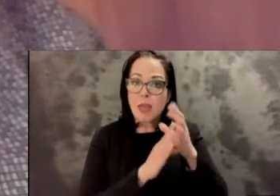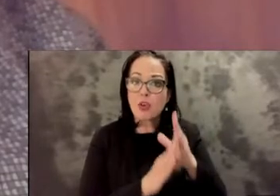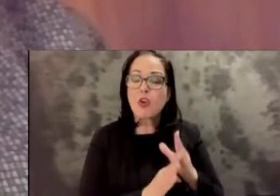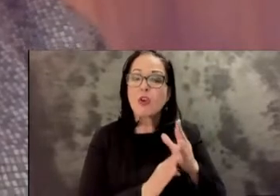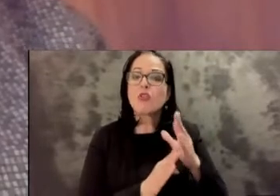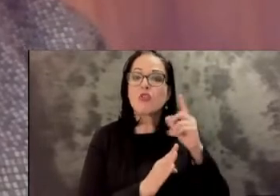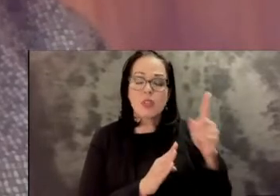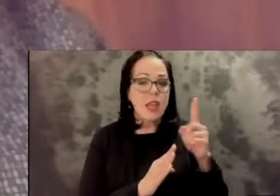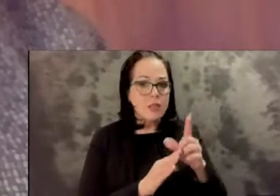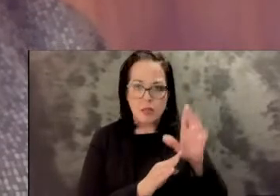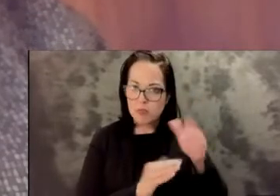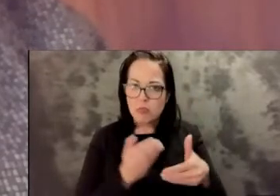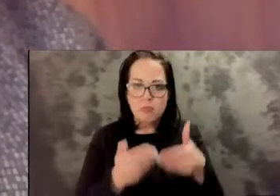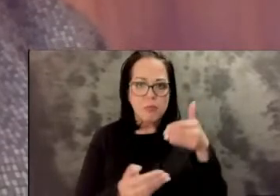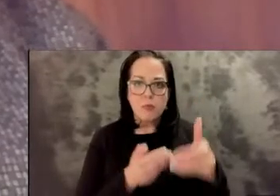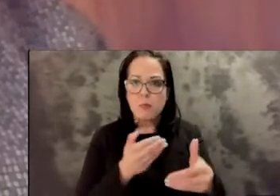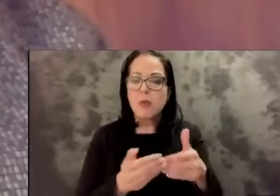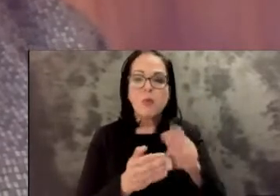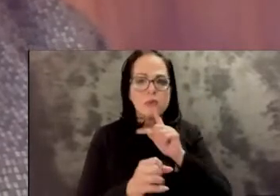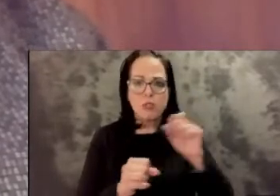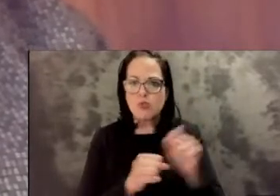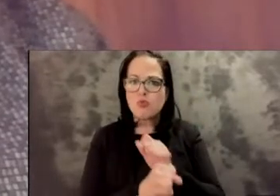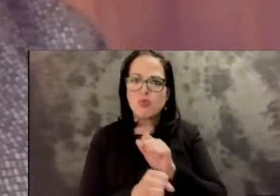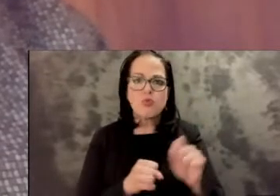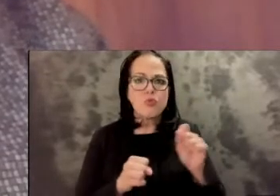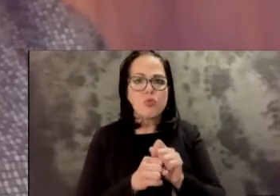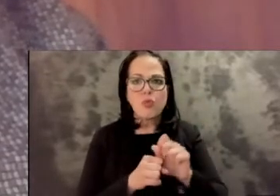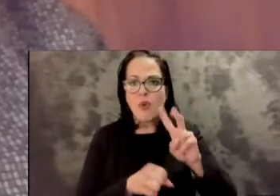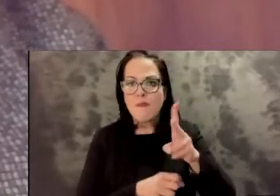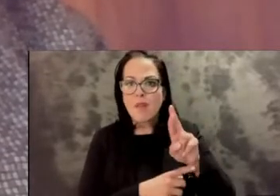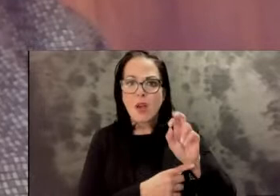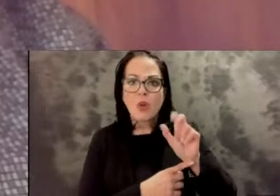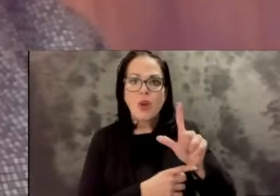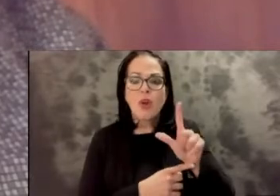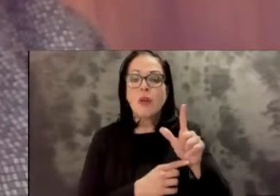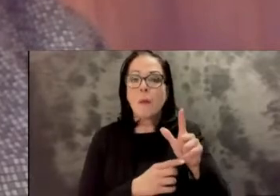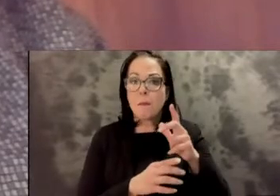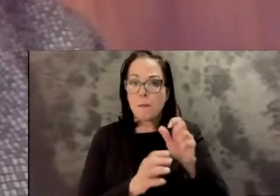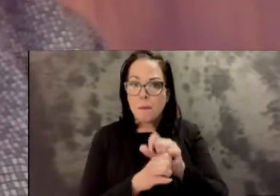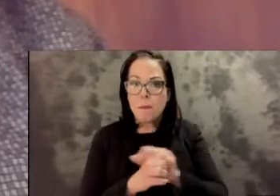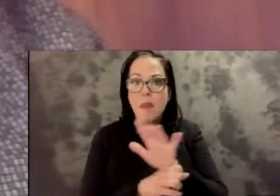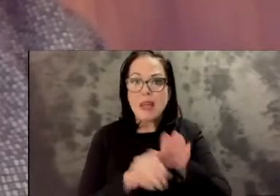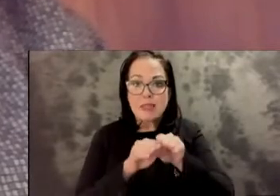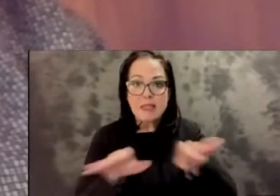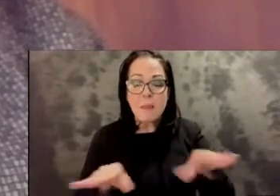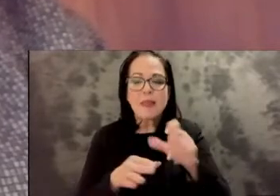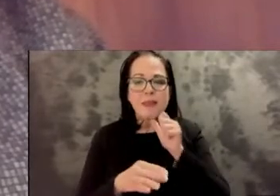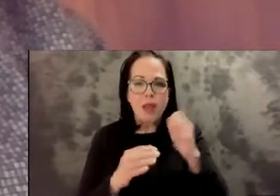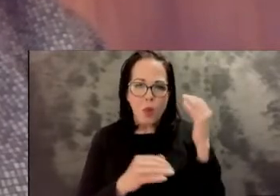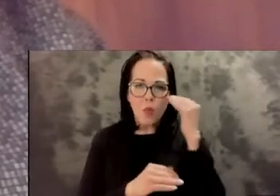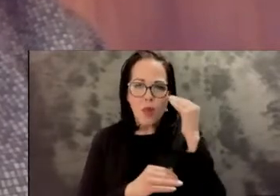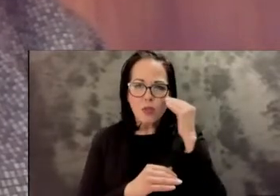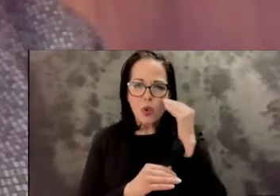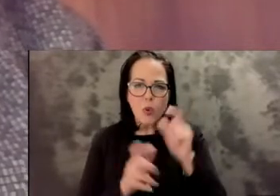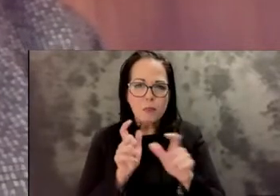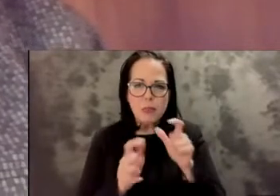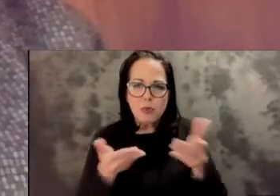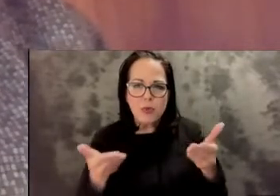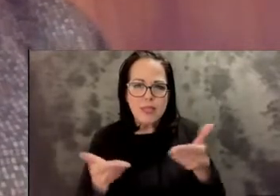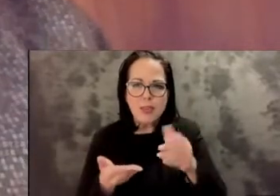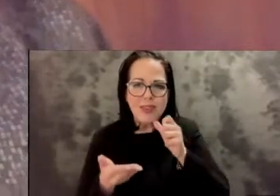on the ground with true viral pandemic disaster solutions not very well known by those not at ground zero.